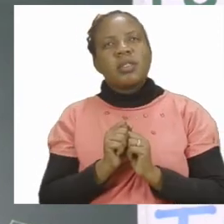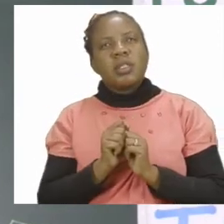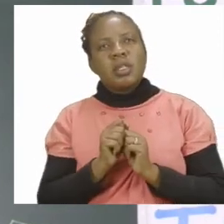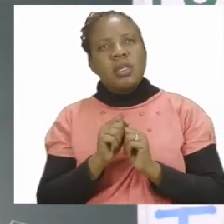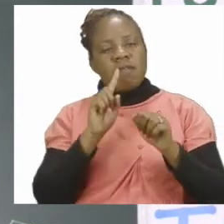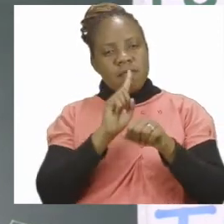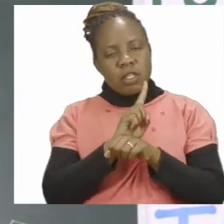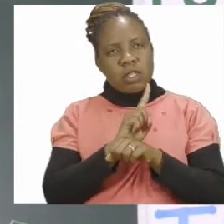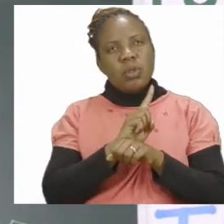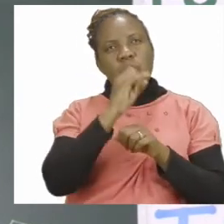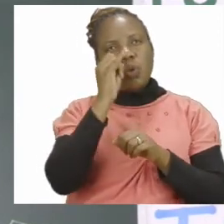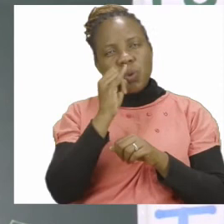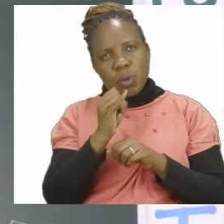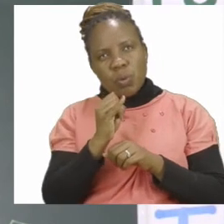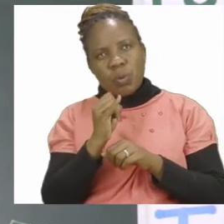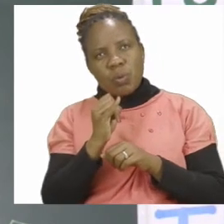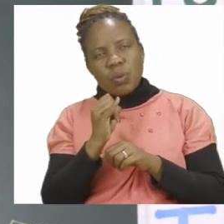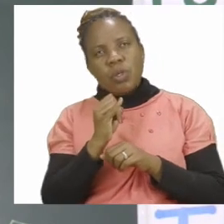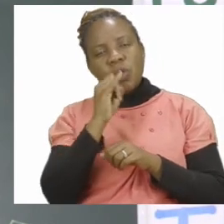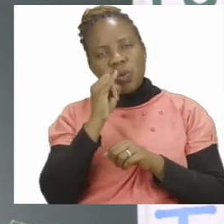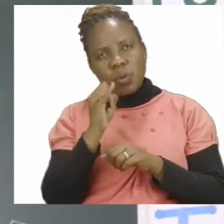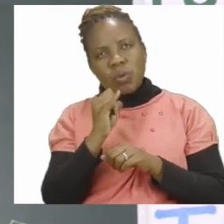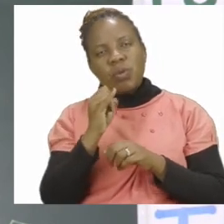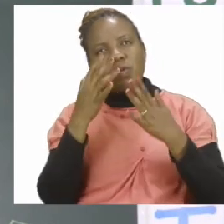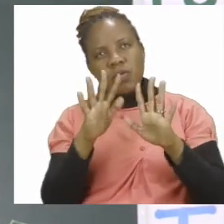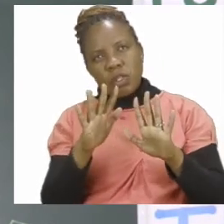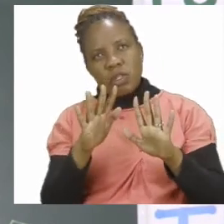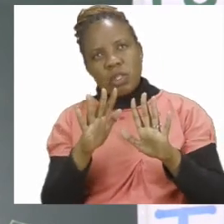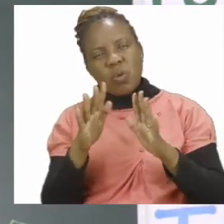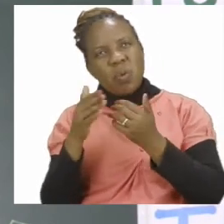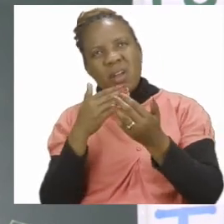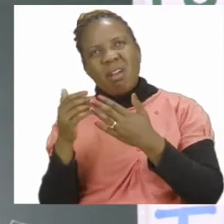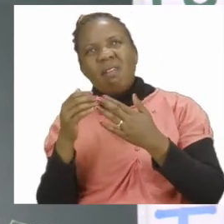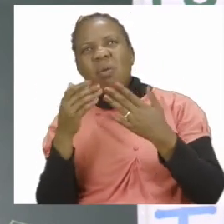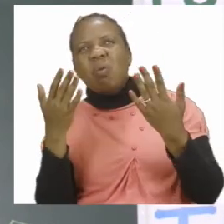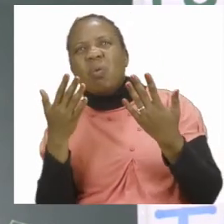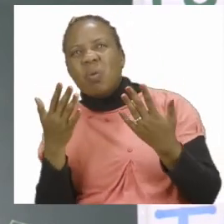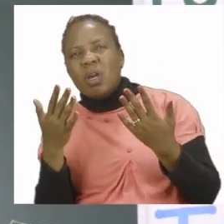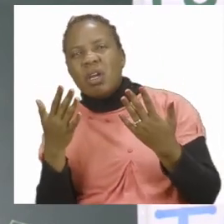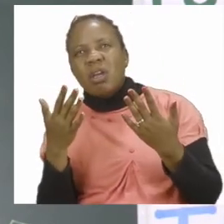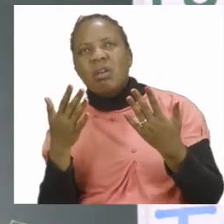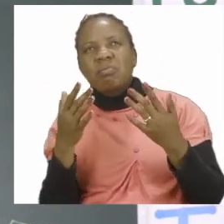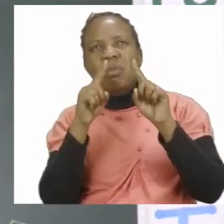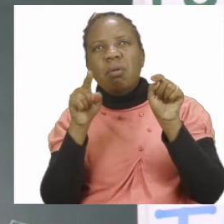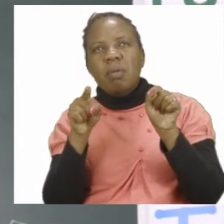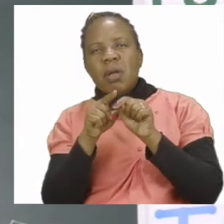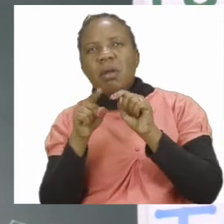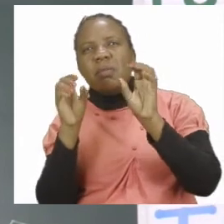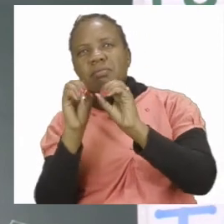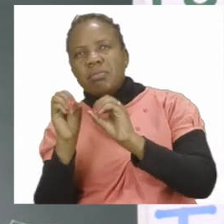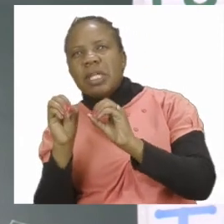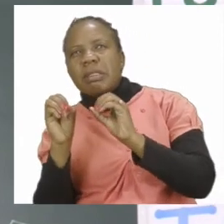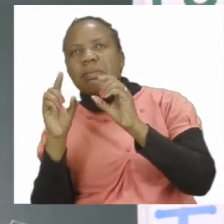then you also go ahead and you write it down. Right. Now everyone, I hope you will have lots and